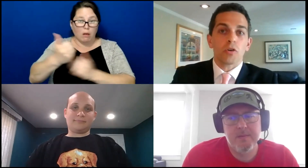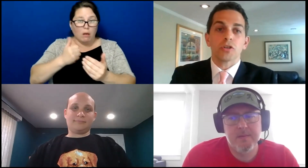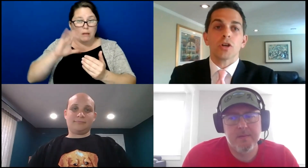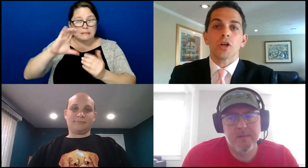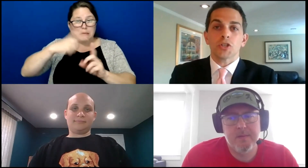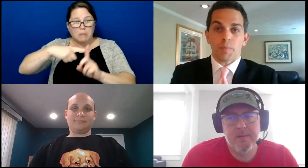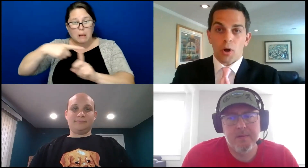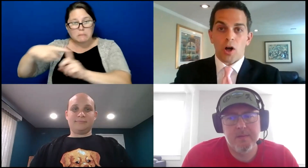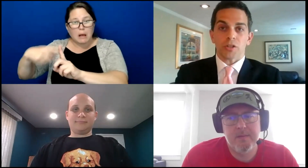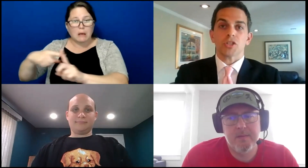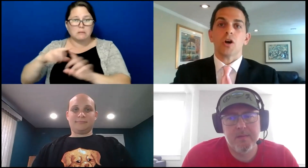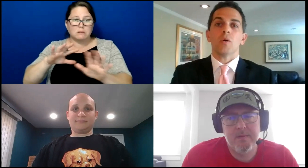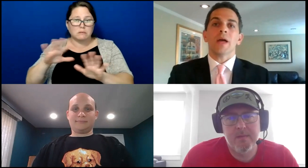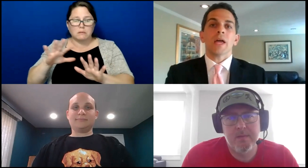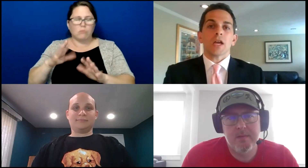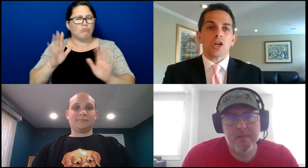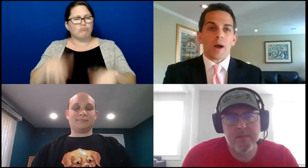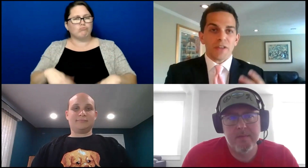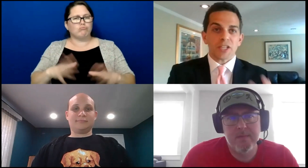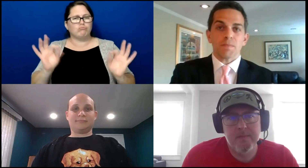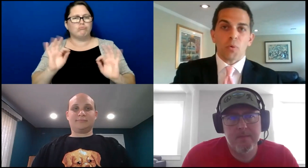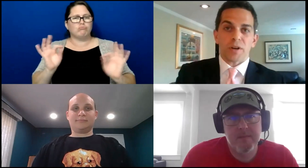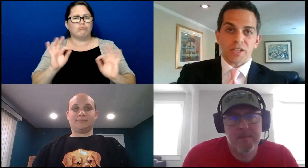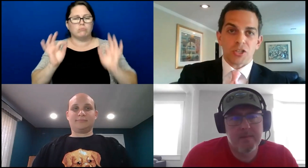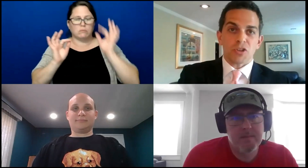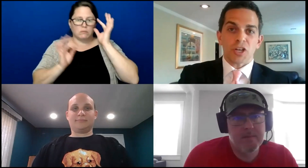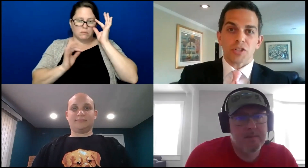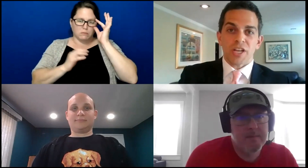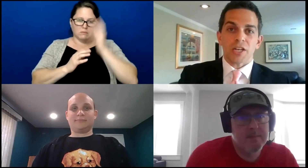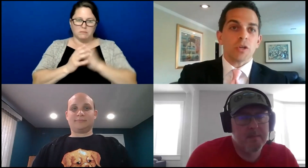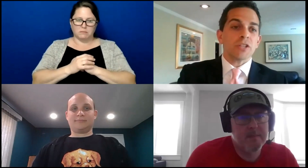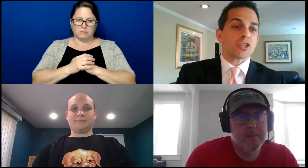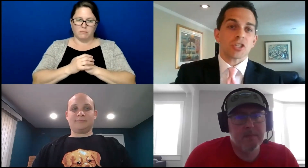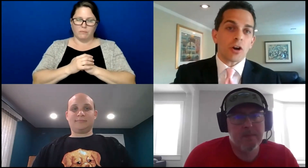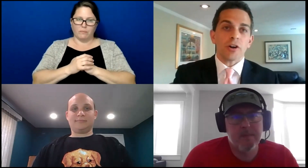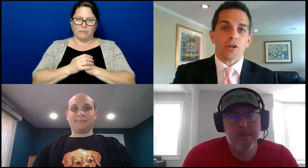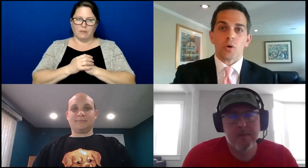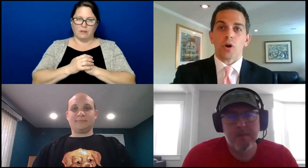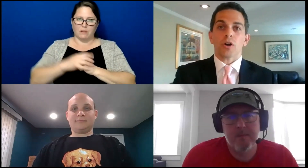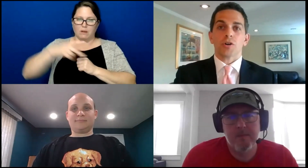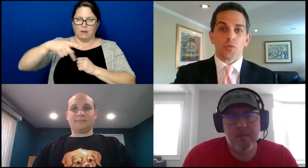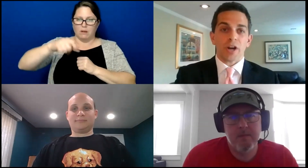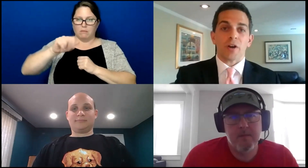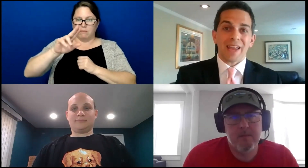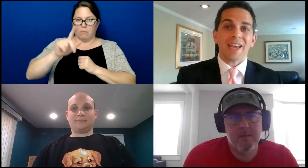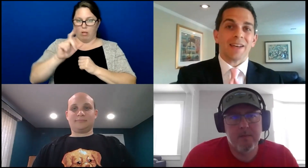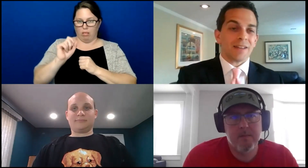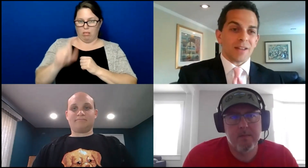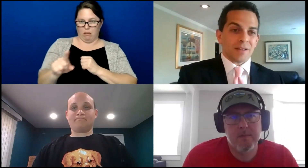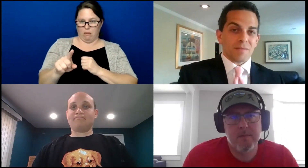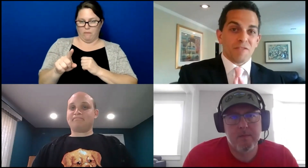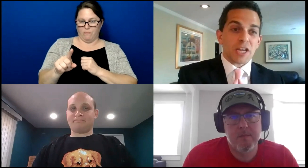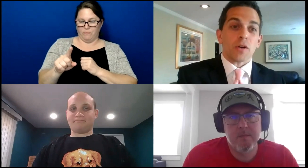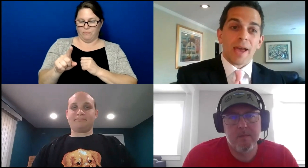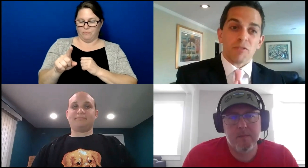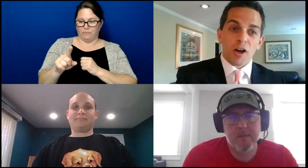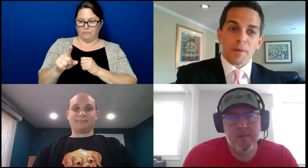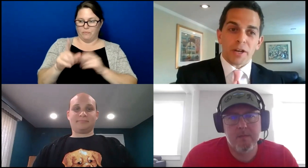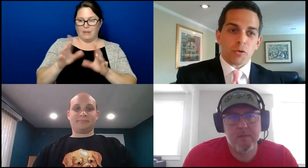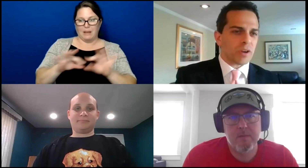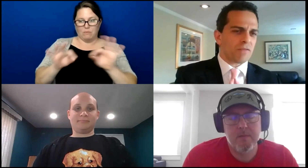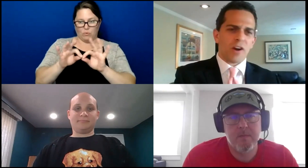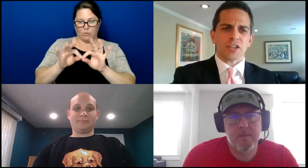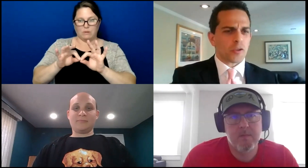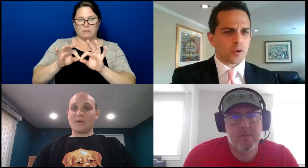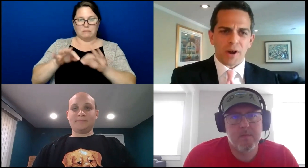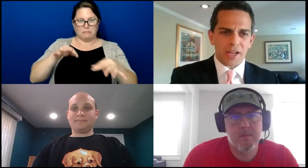Question over to Paul. So, you know, I think it's important that students understand you didn't start your career in video game